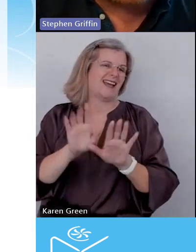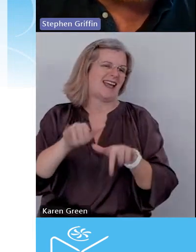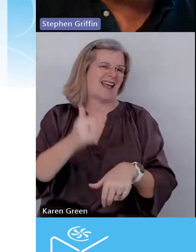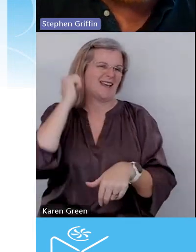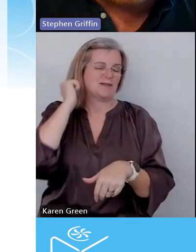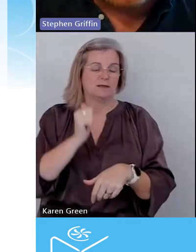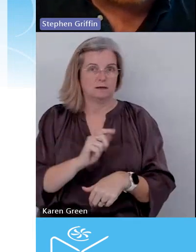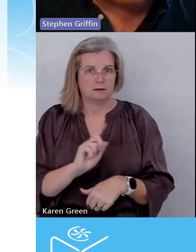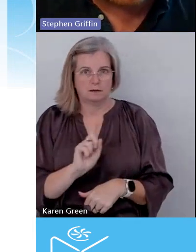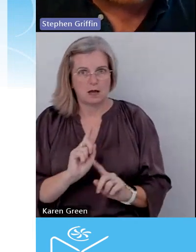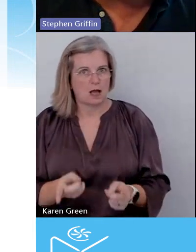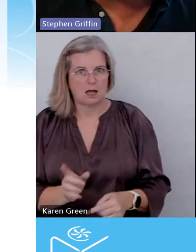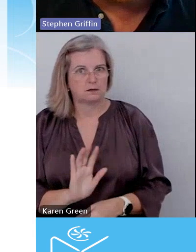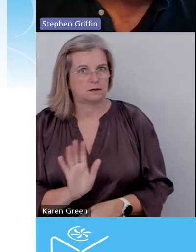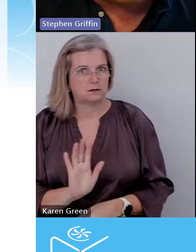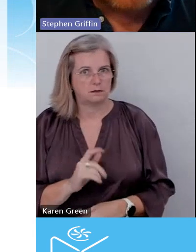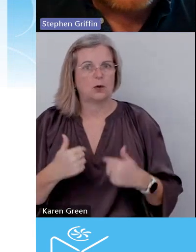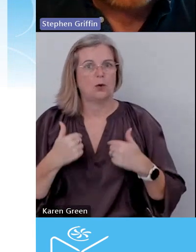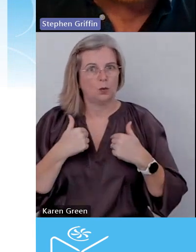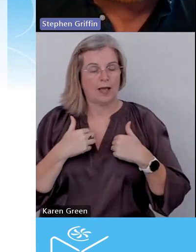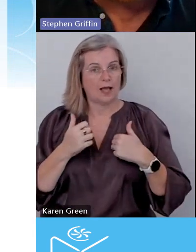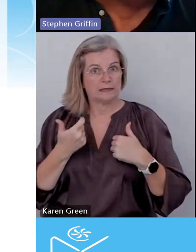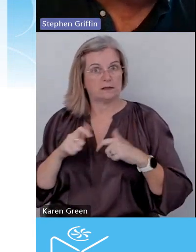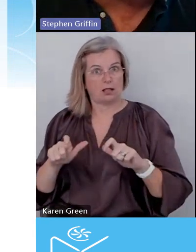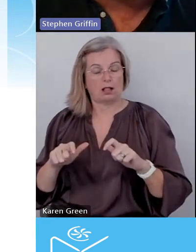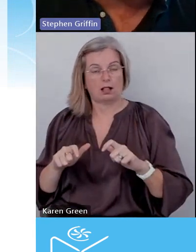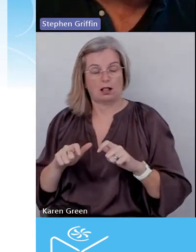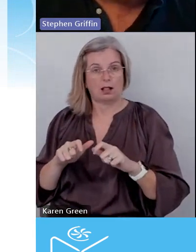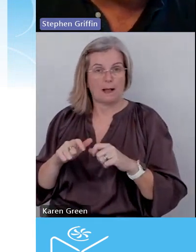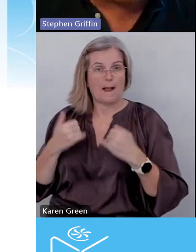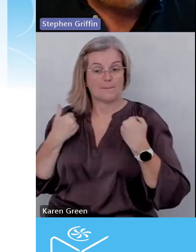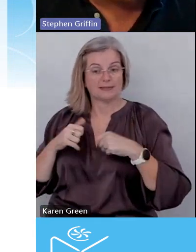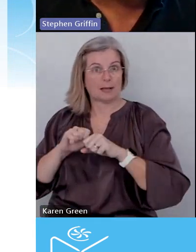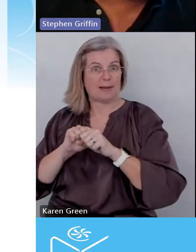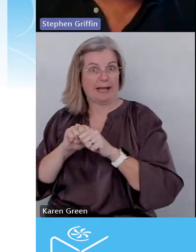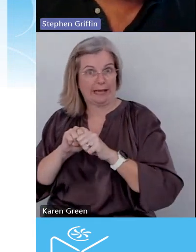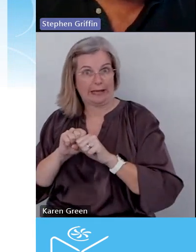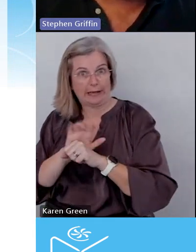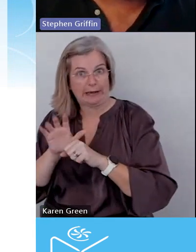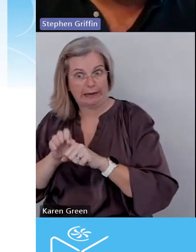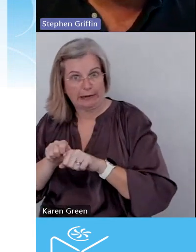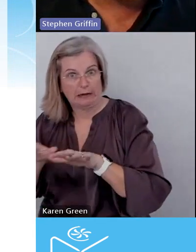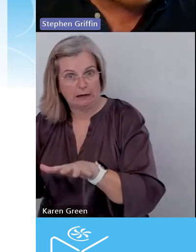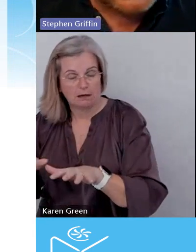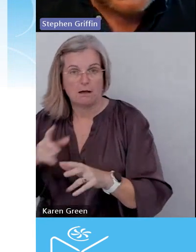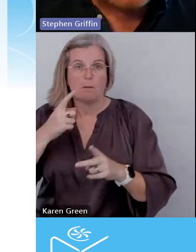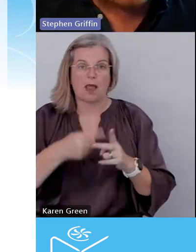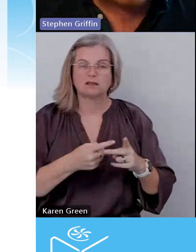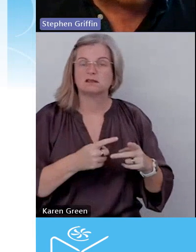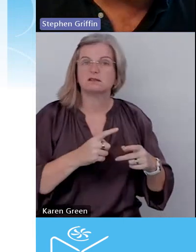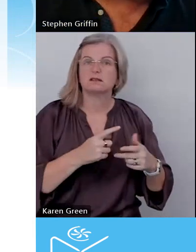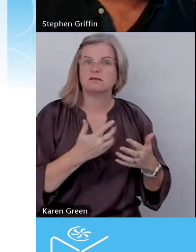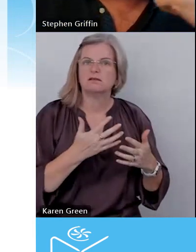and our seasonal viruses that are still a major problem in schools and something that really have not been addressed over recent